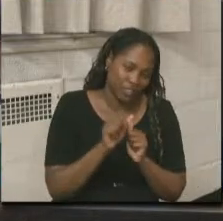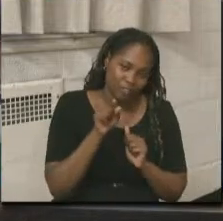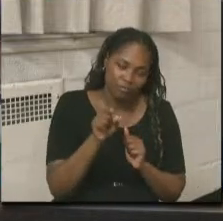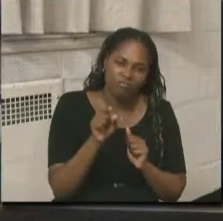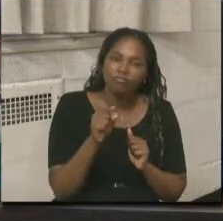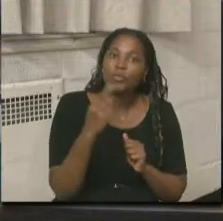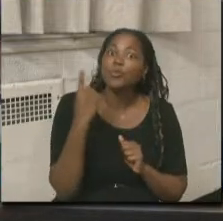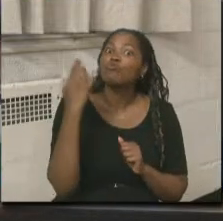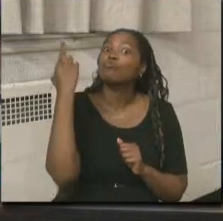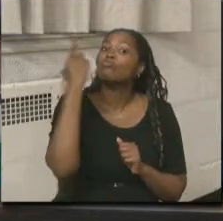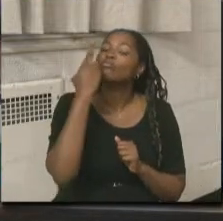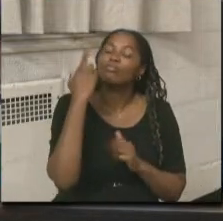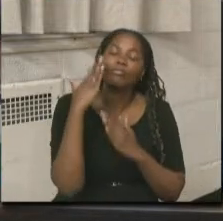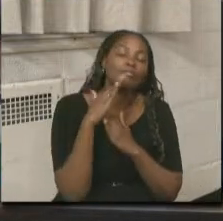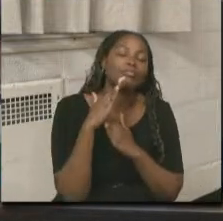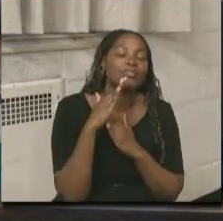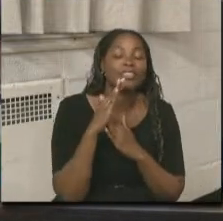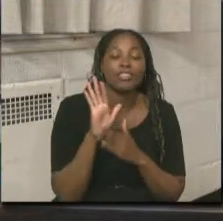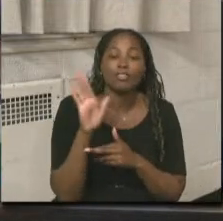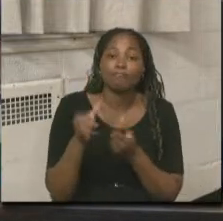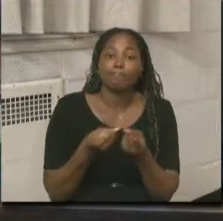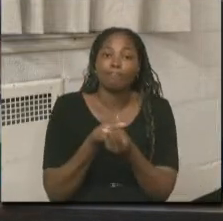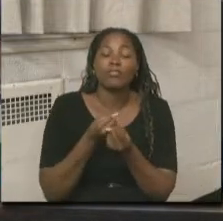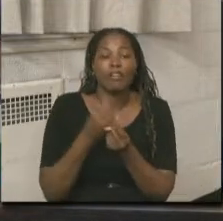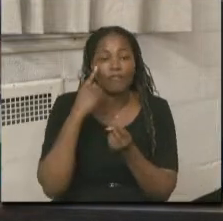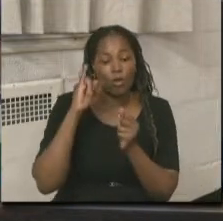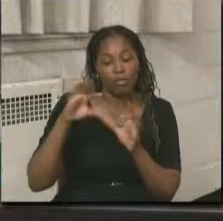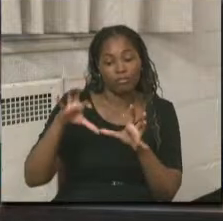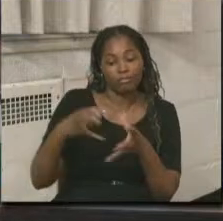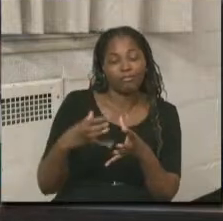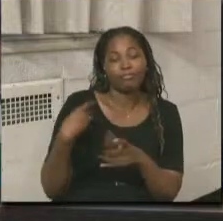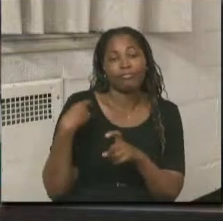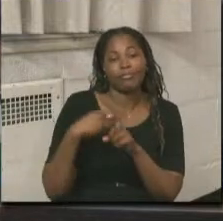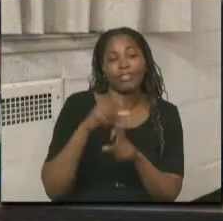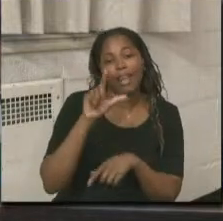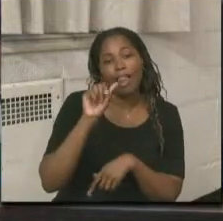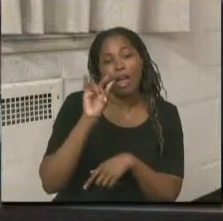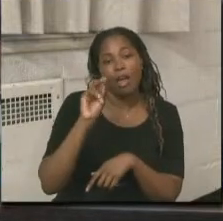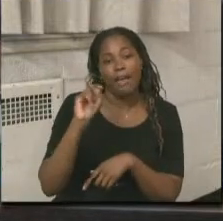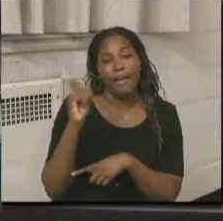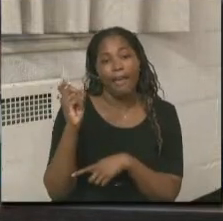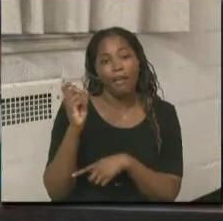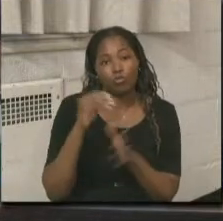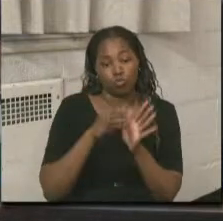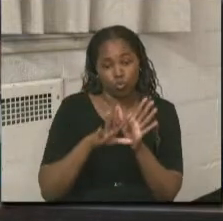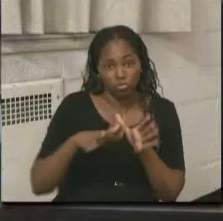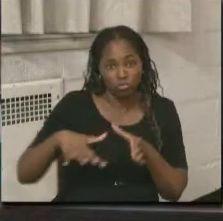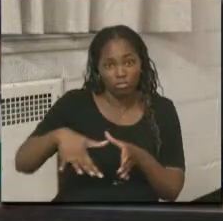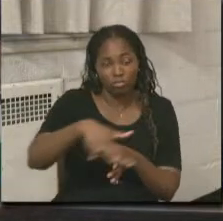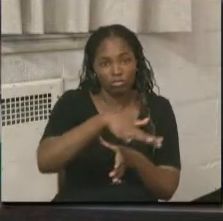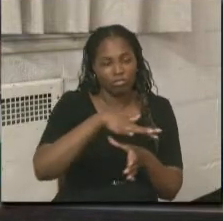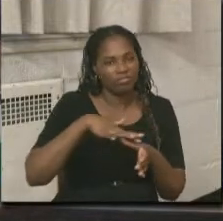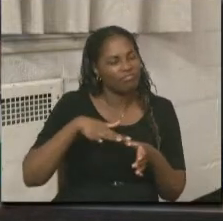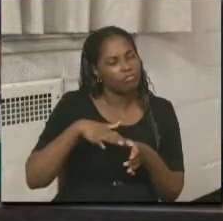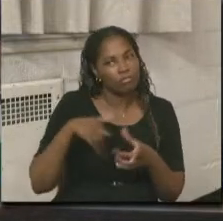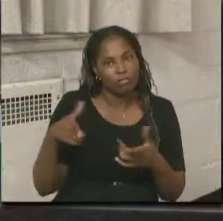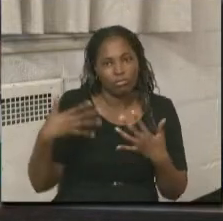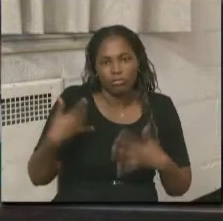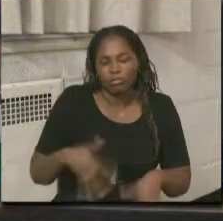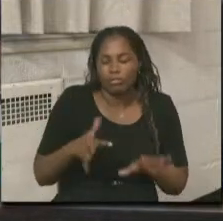because your advocacy for our Latinx student population has been the main front for many different